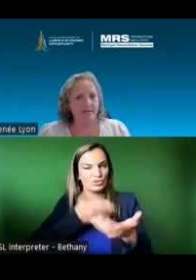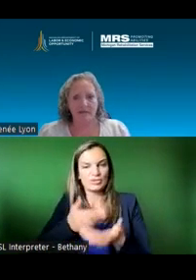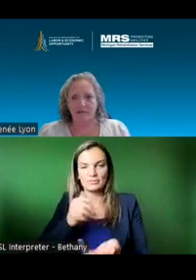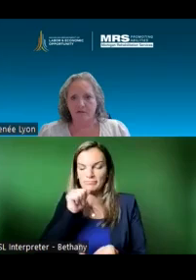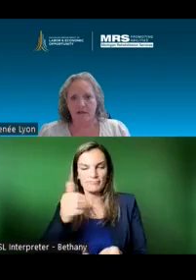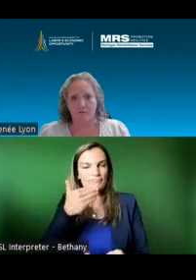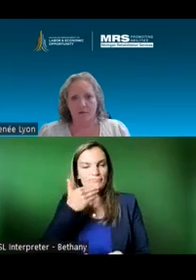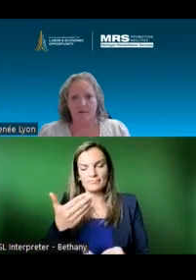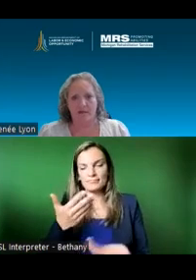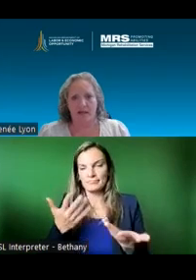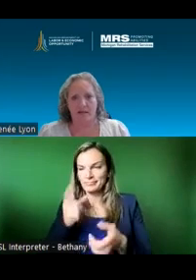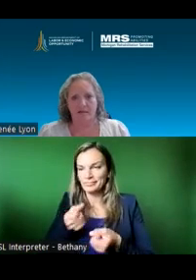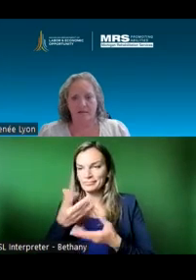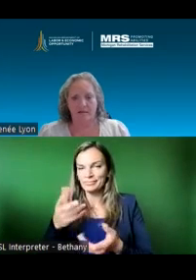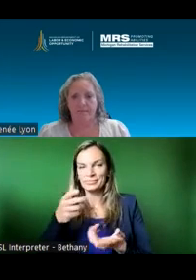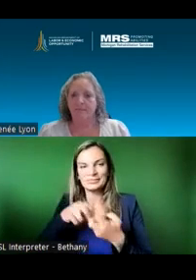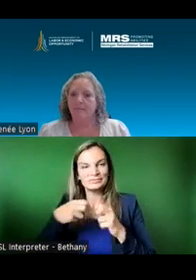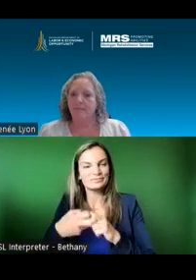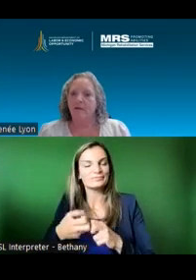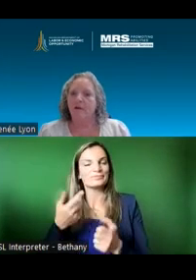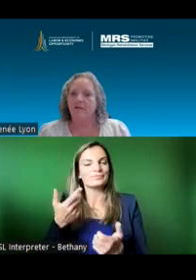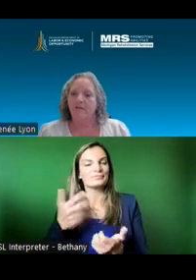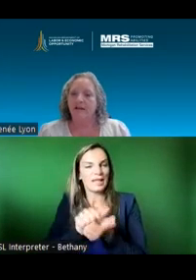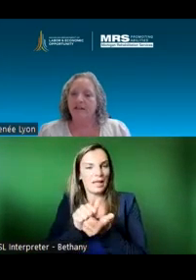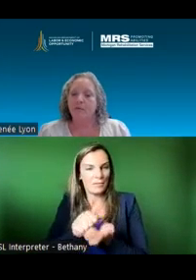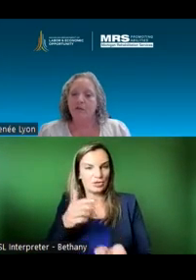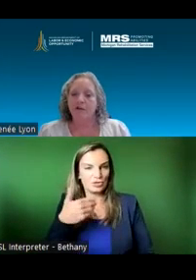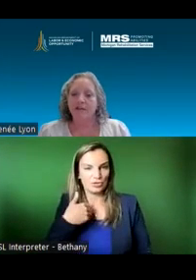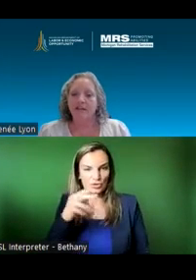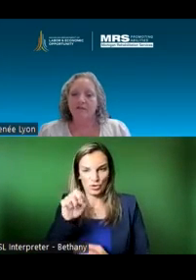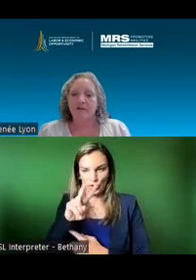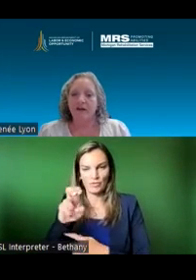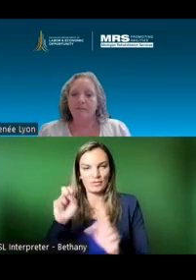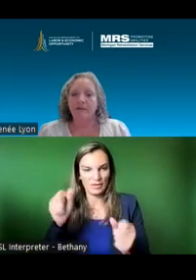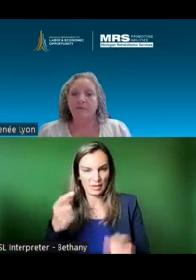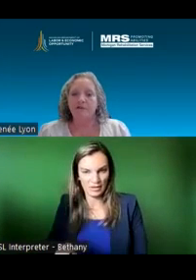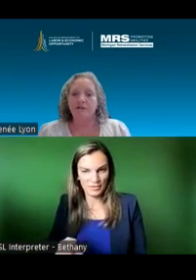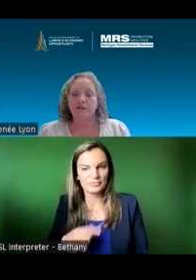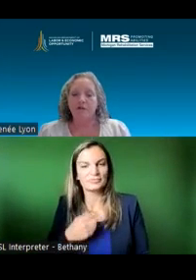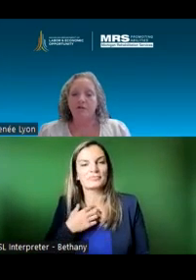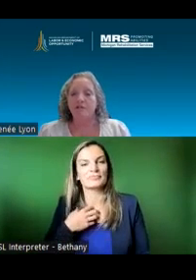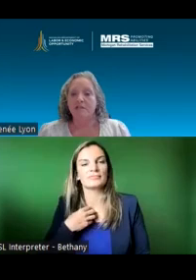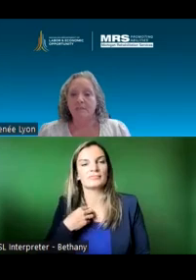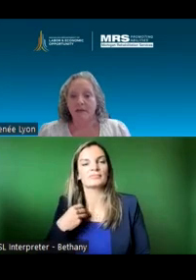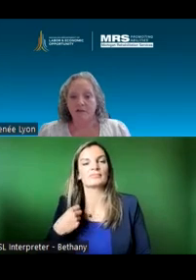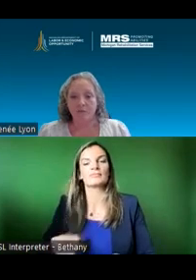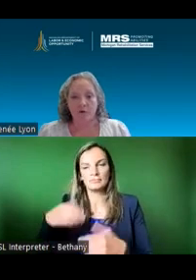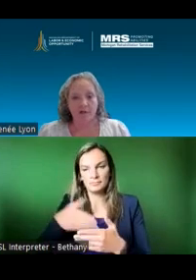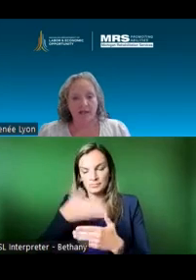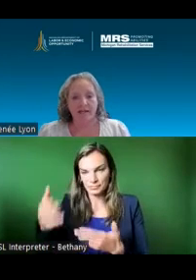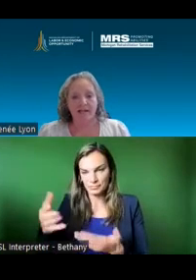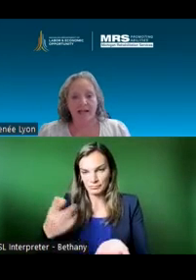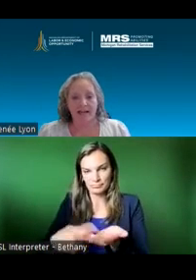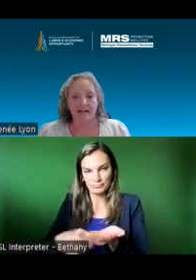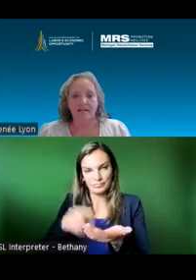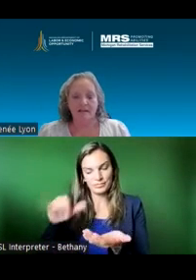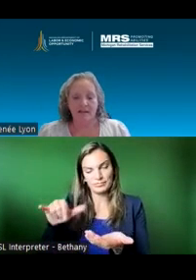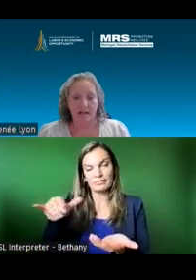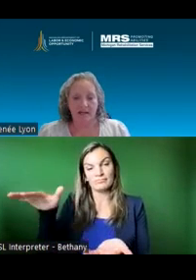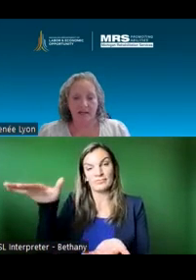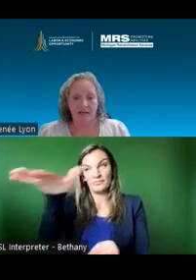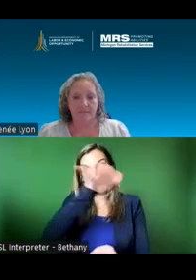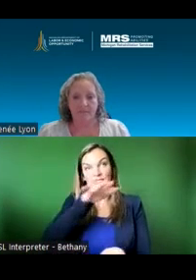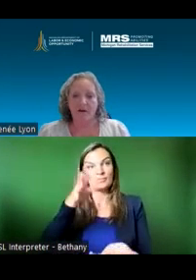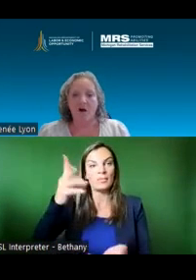We definitely do not want that. Finally, we look at the environment, which includes the space you're working in and